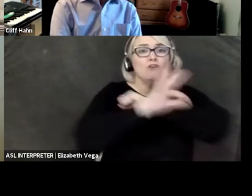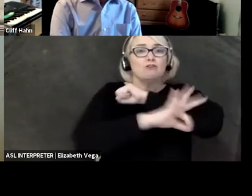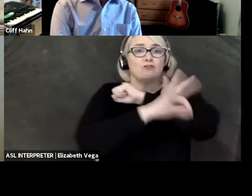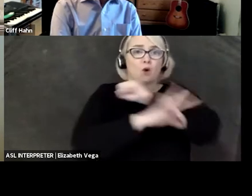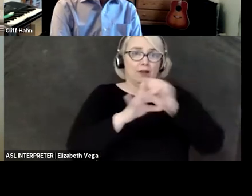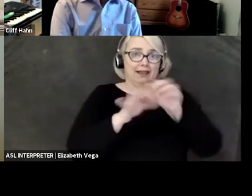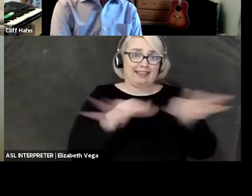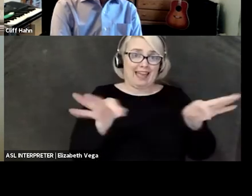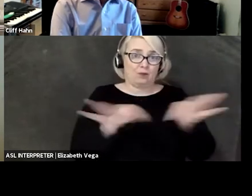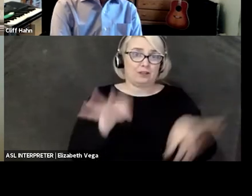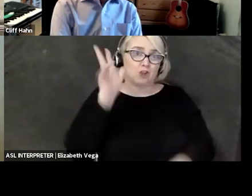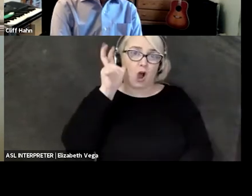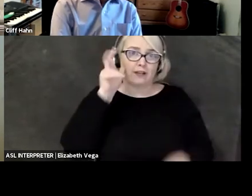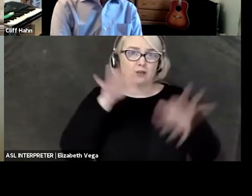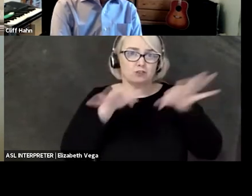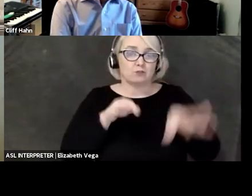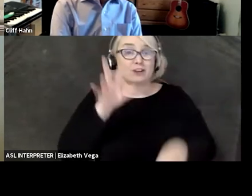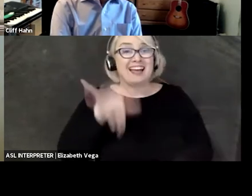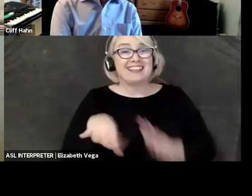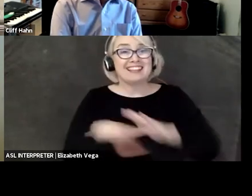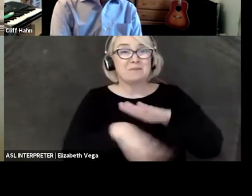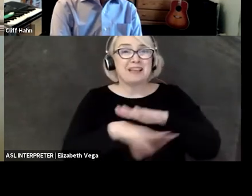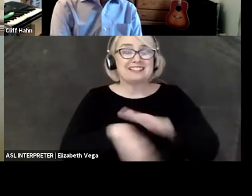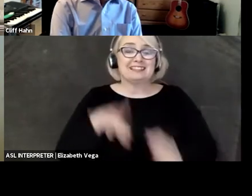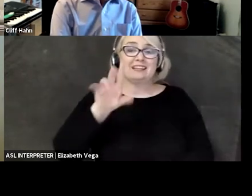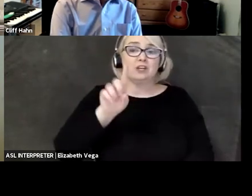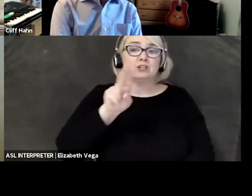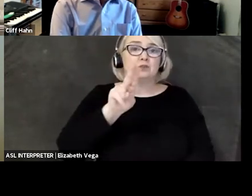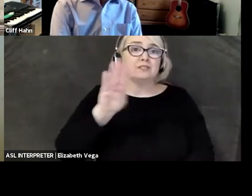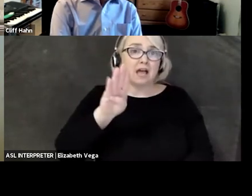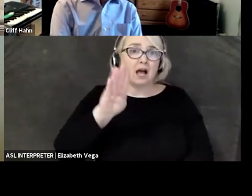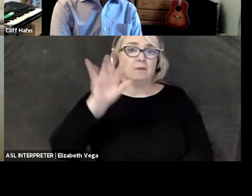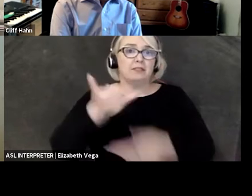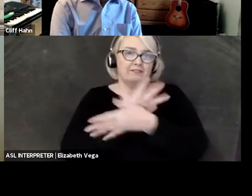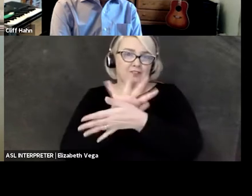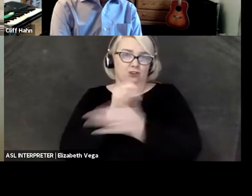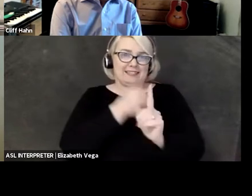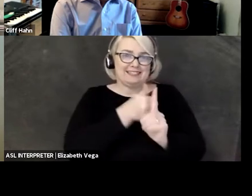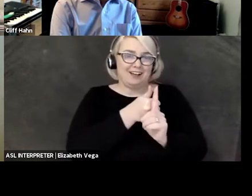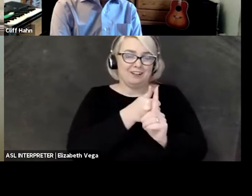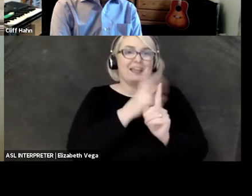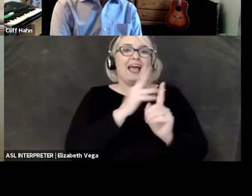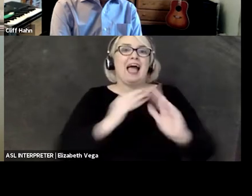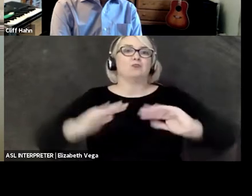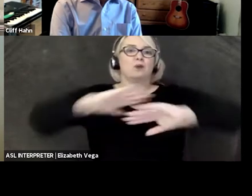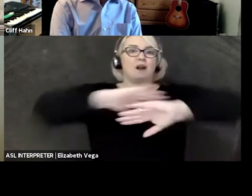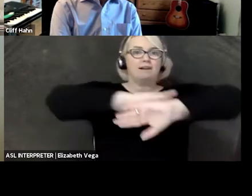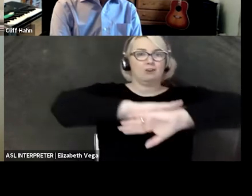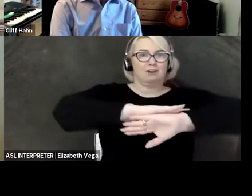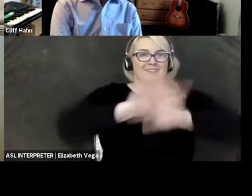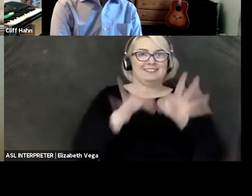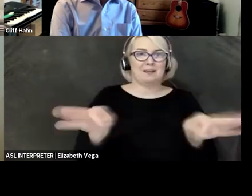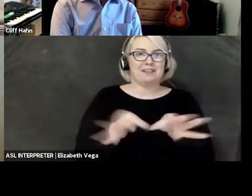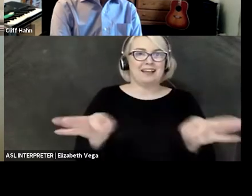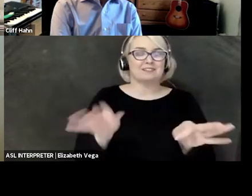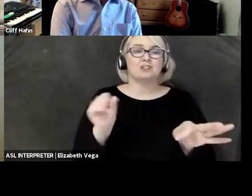in the element of basically dubbing the feature itself in order to cover the subtitles. So we need to make sure